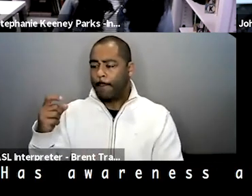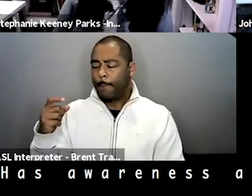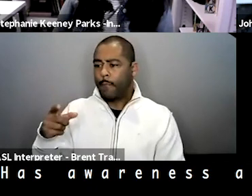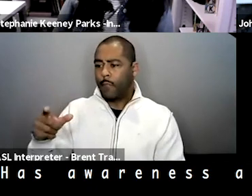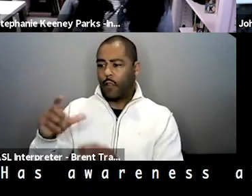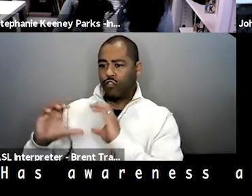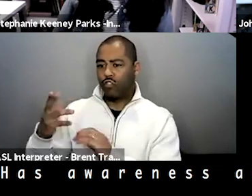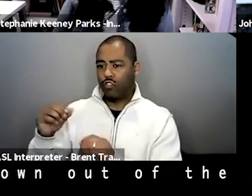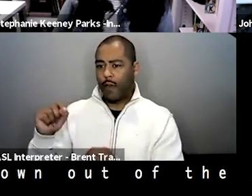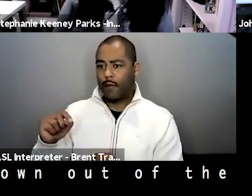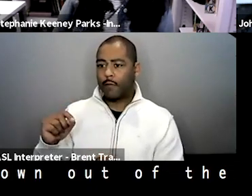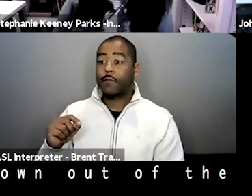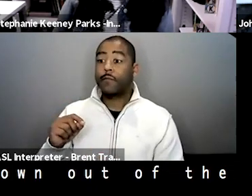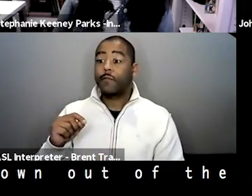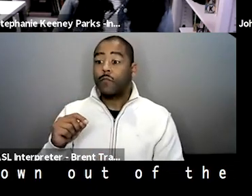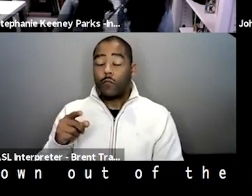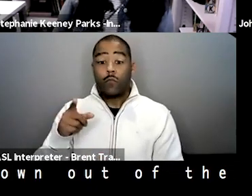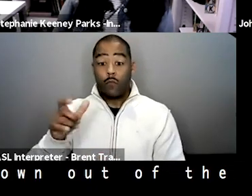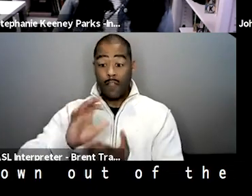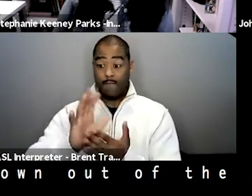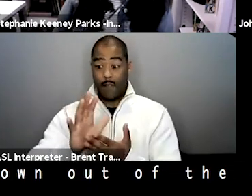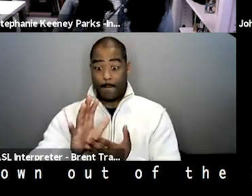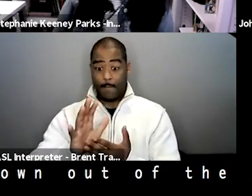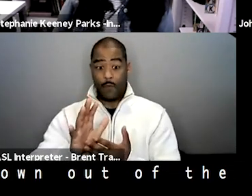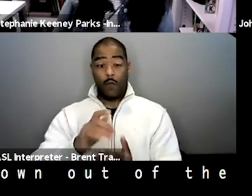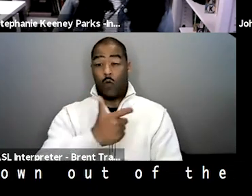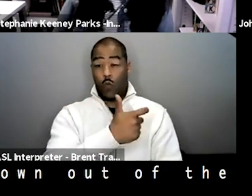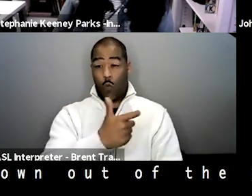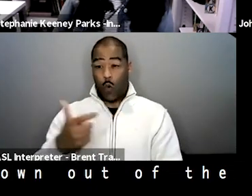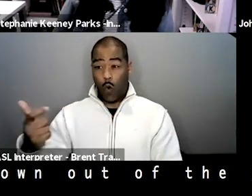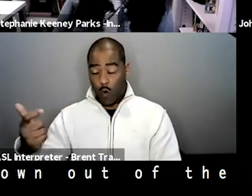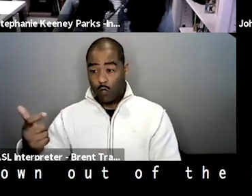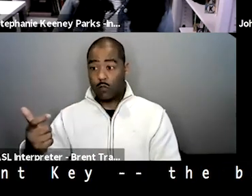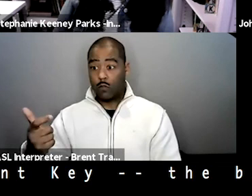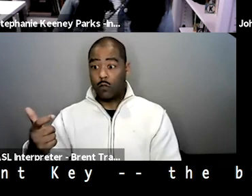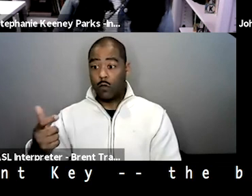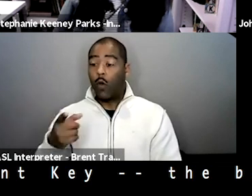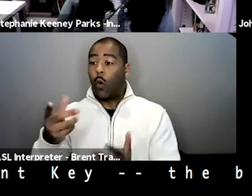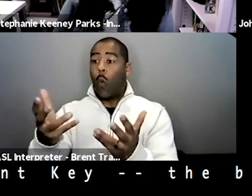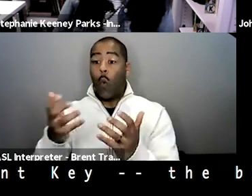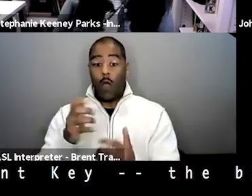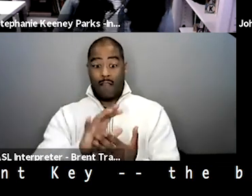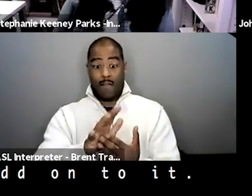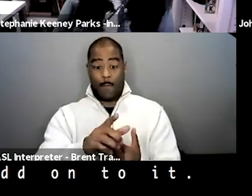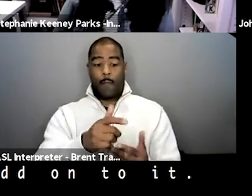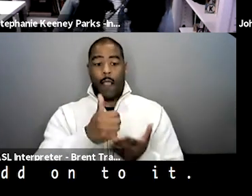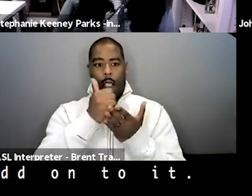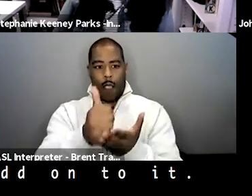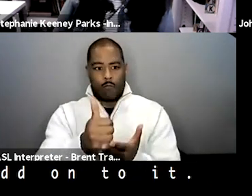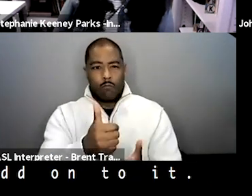create change? Has awareness and action grown out of the book in a different key, the